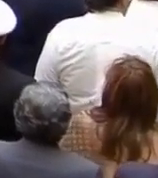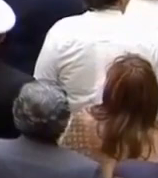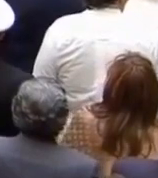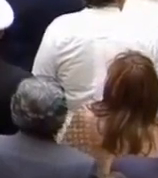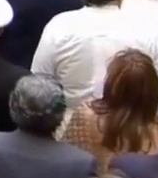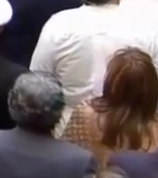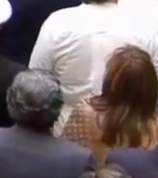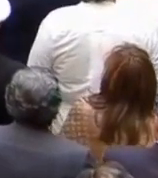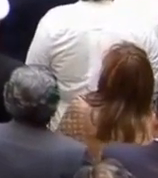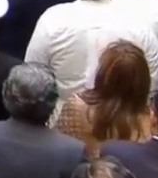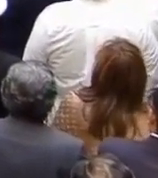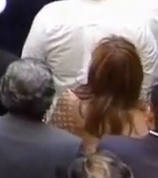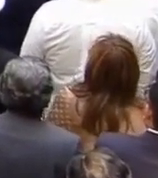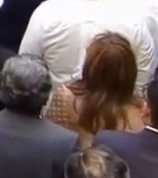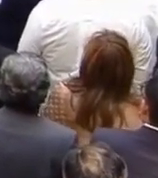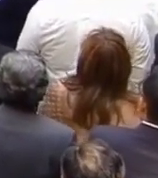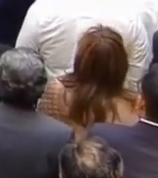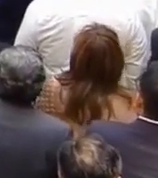Oh